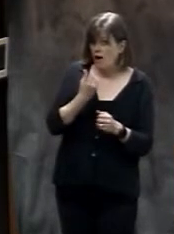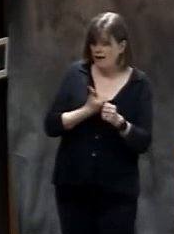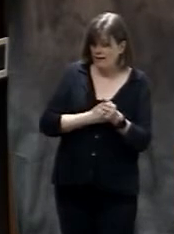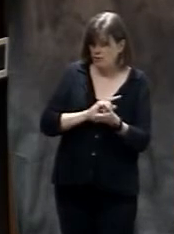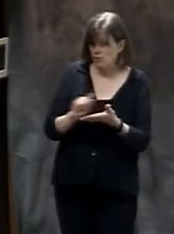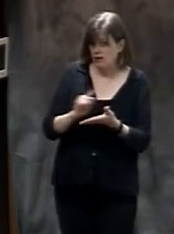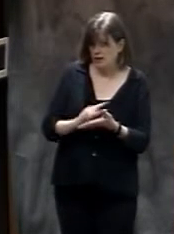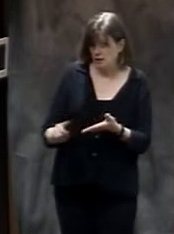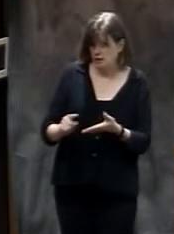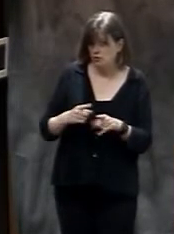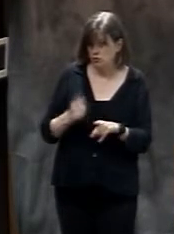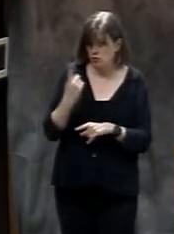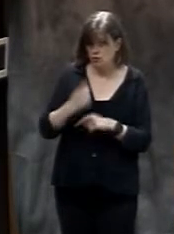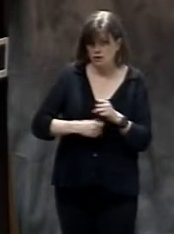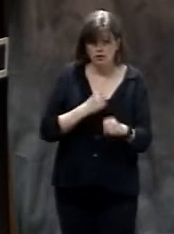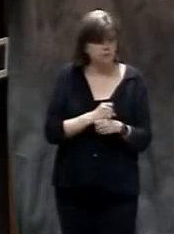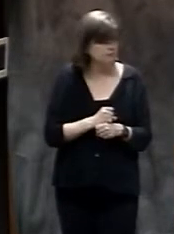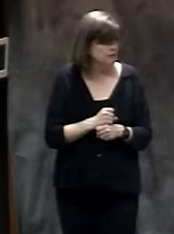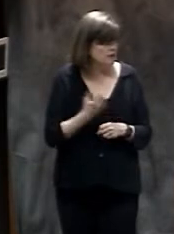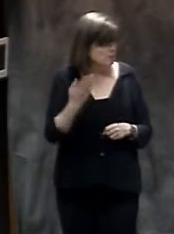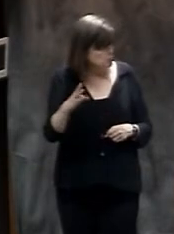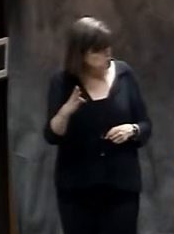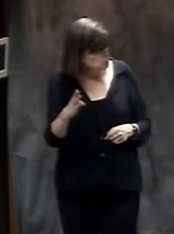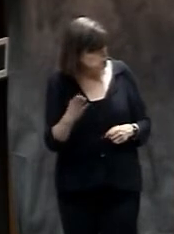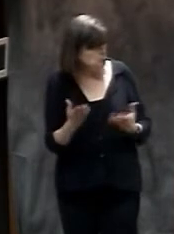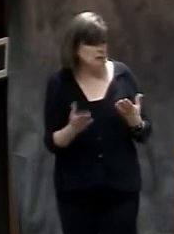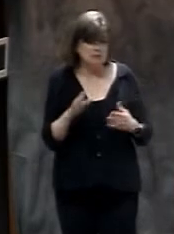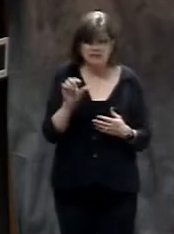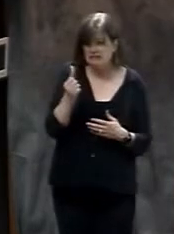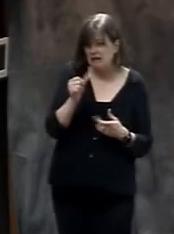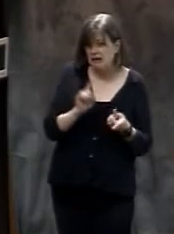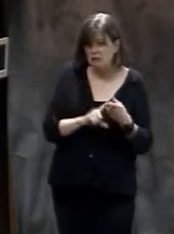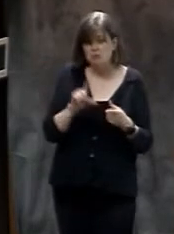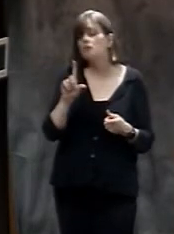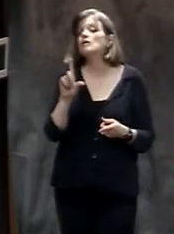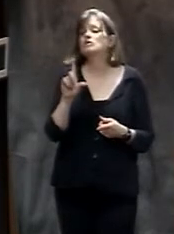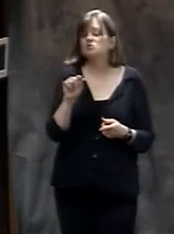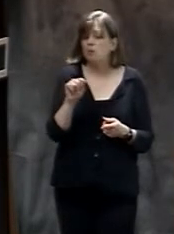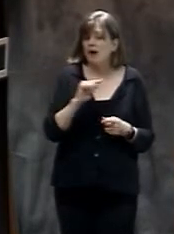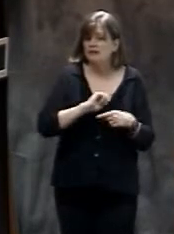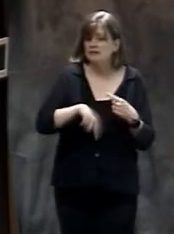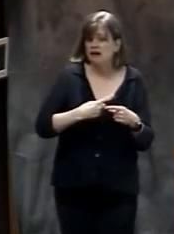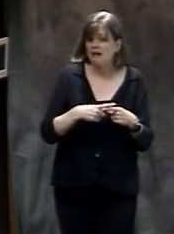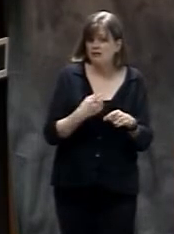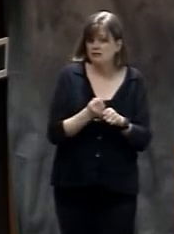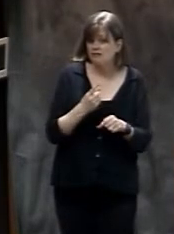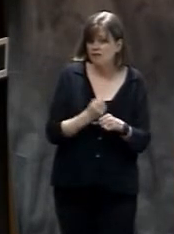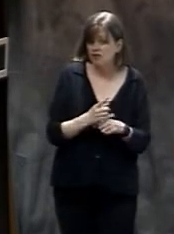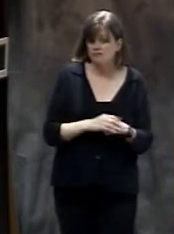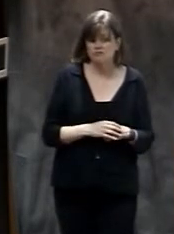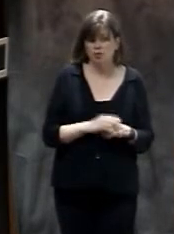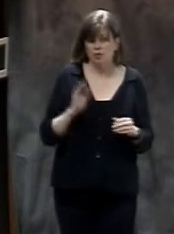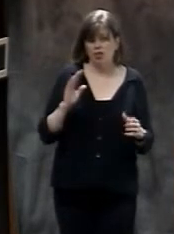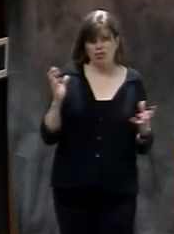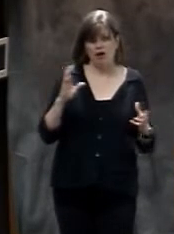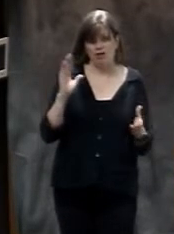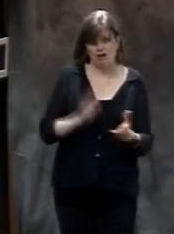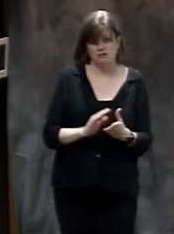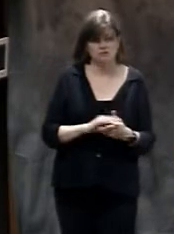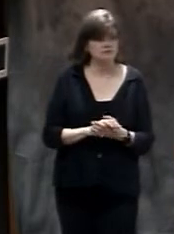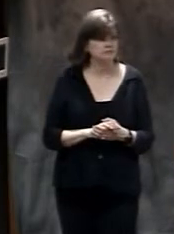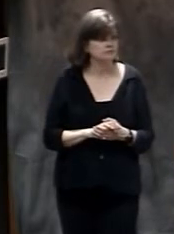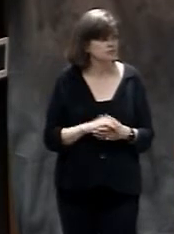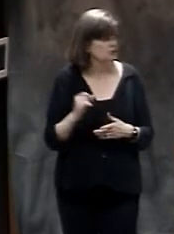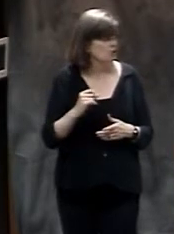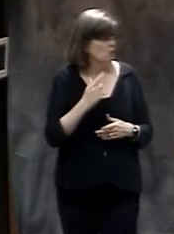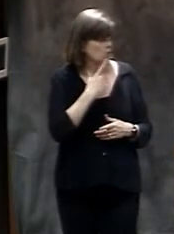year. And the blue areas are where we have, maybe 10 to 20 cycles a year, so far fewer. And so you'd expect